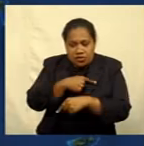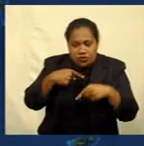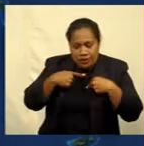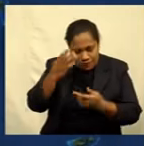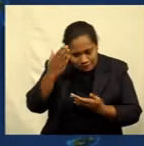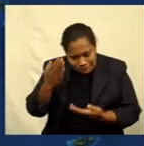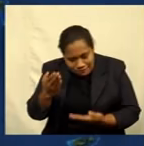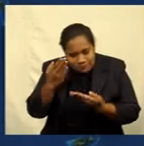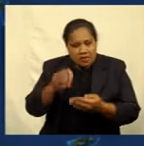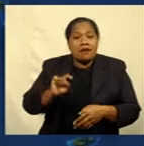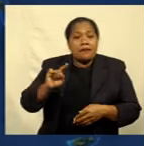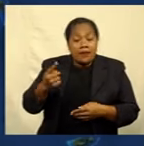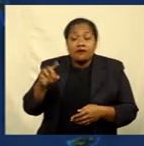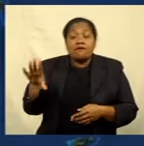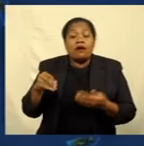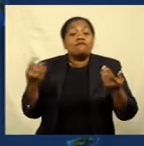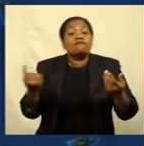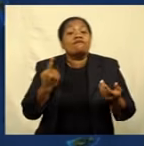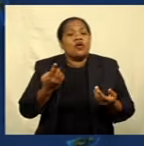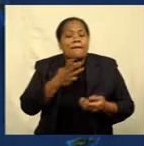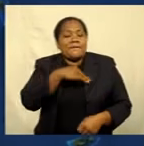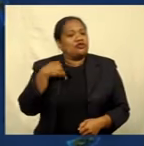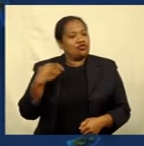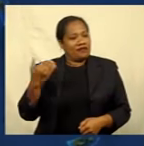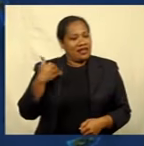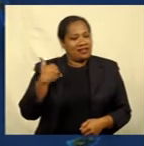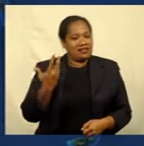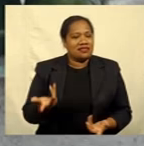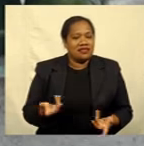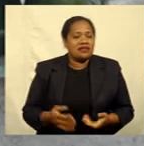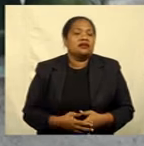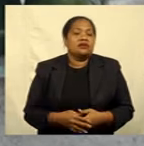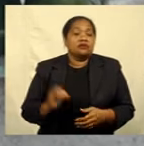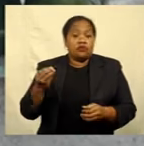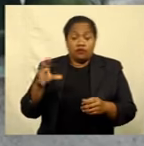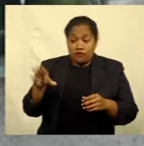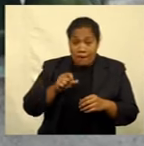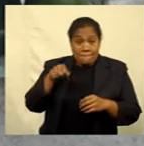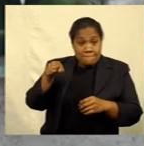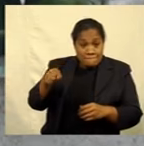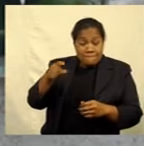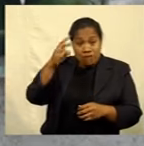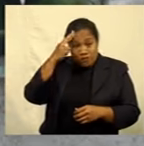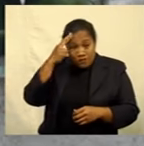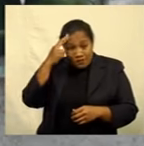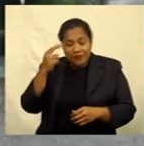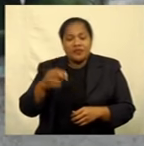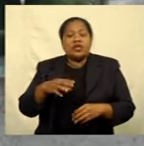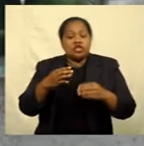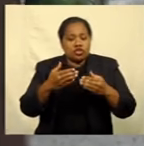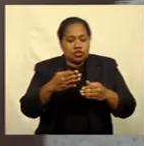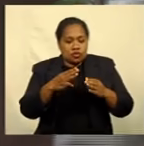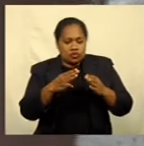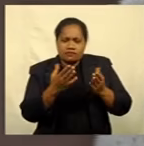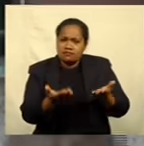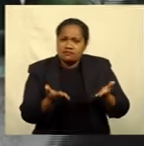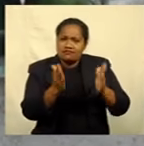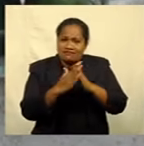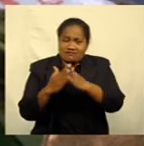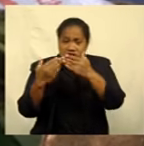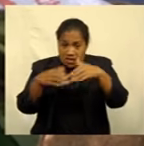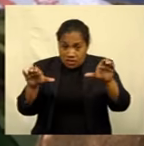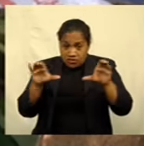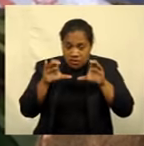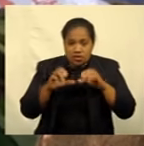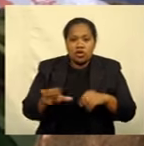Ministry of Health. And based on the exemption, the municipal councils have to adhere